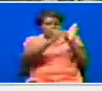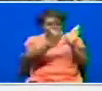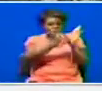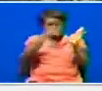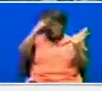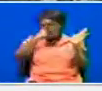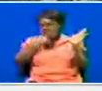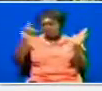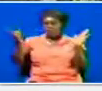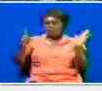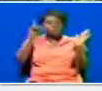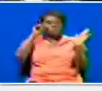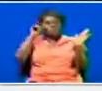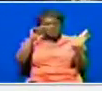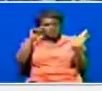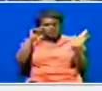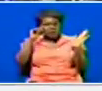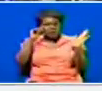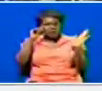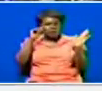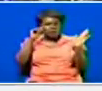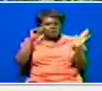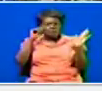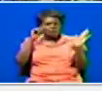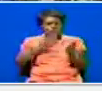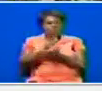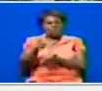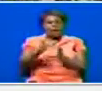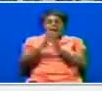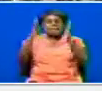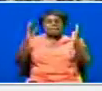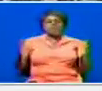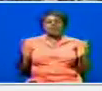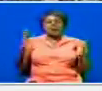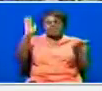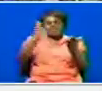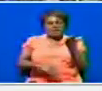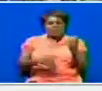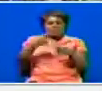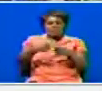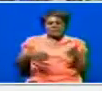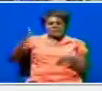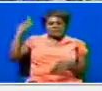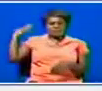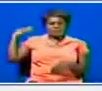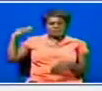Thika, Nairobi and Mombasa. Yeah, so by virtue of that, it's bigger. It's definitely bigger than any other we've ever done. And well